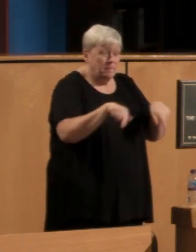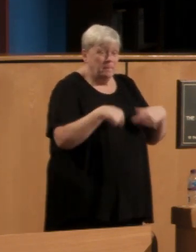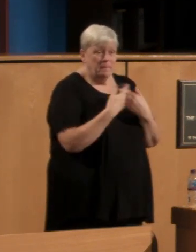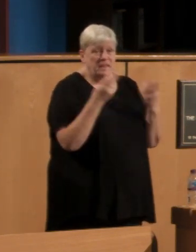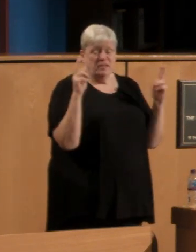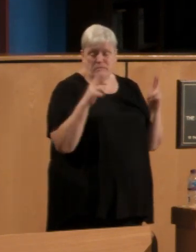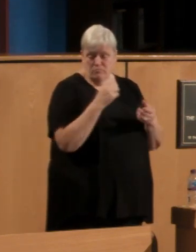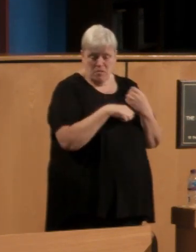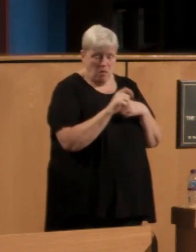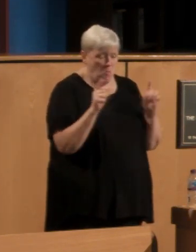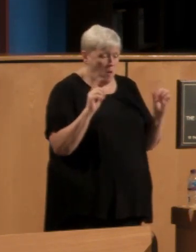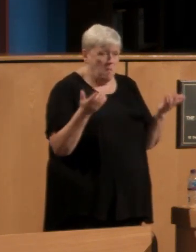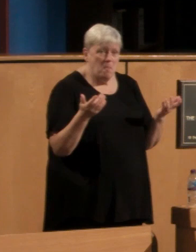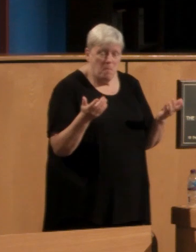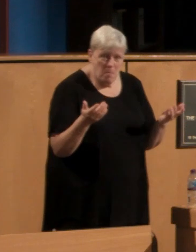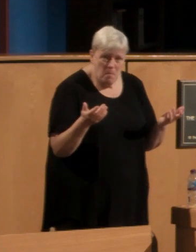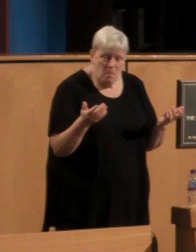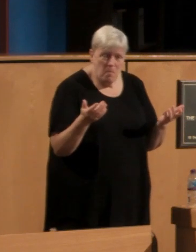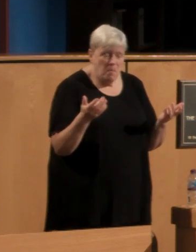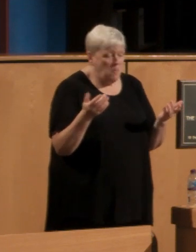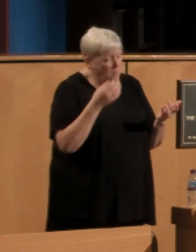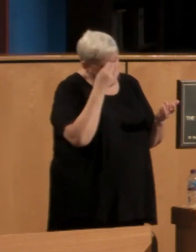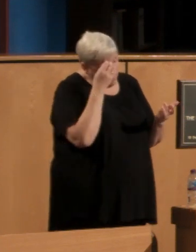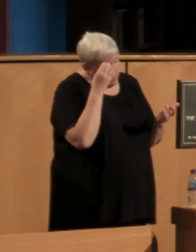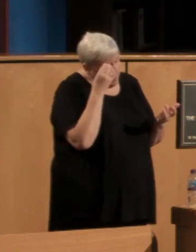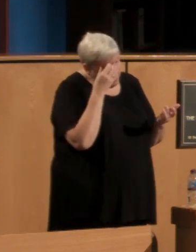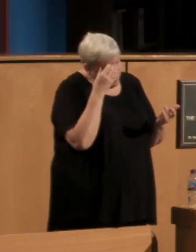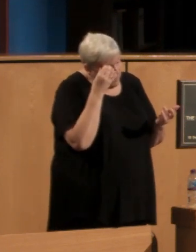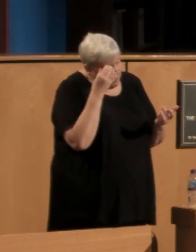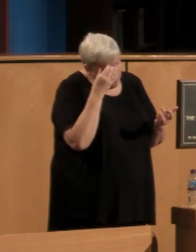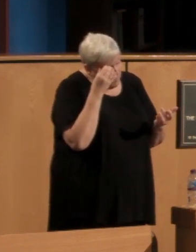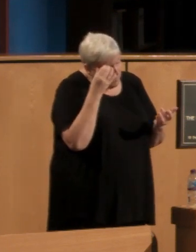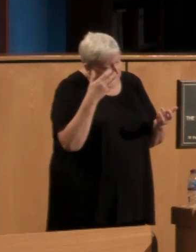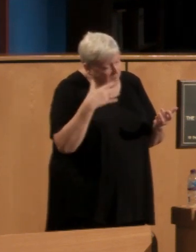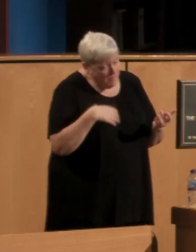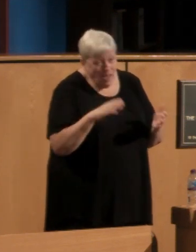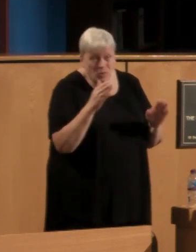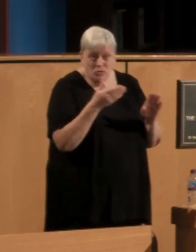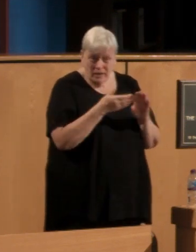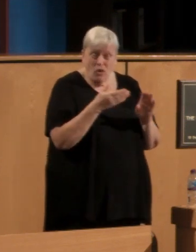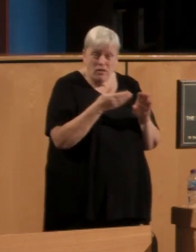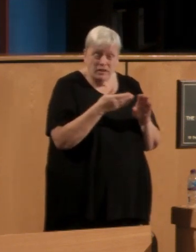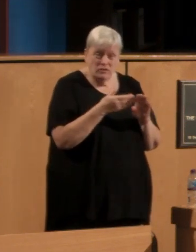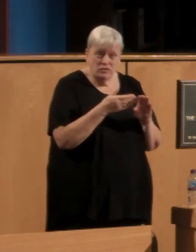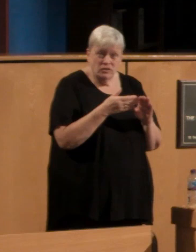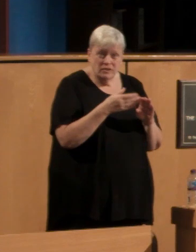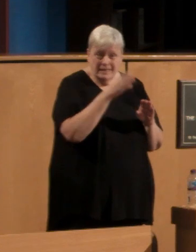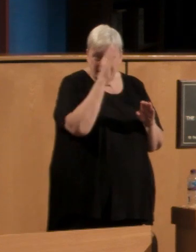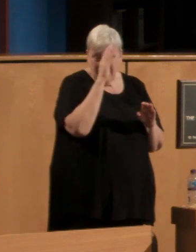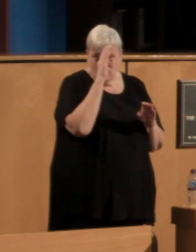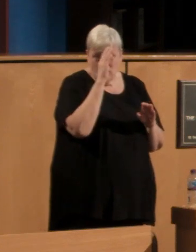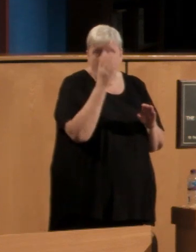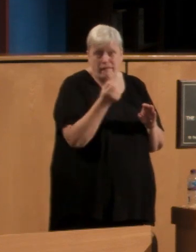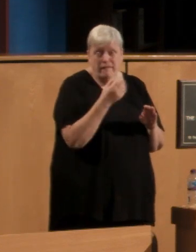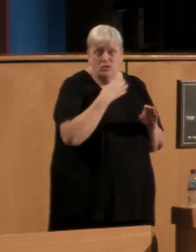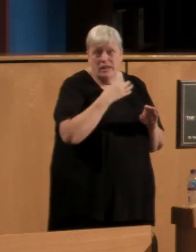that? But just lastly, because I just want to acknowledge the dangers of this. I do